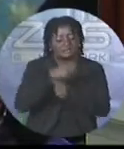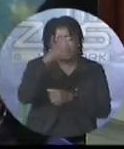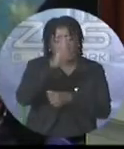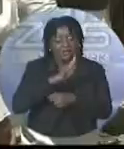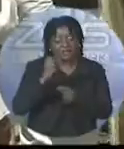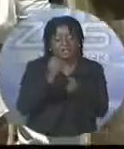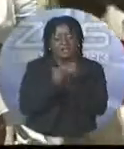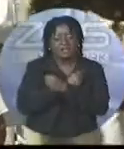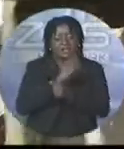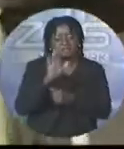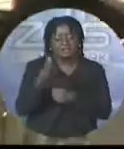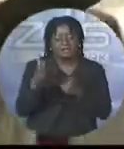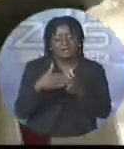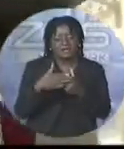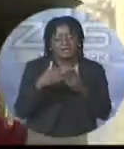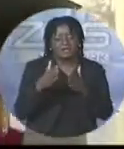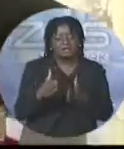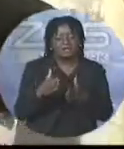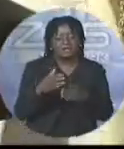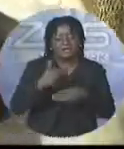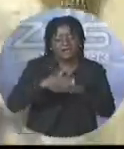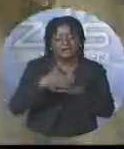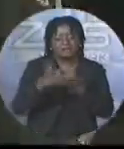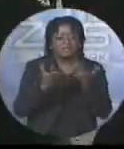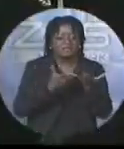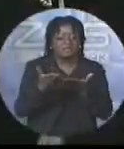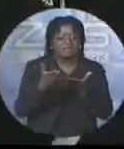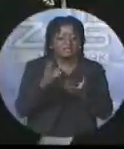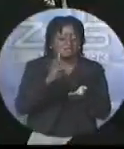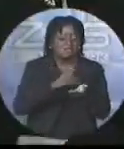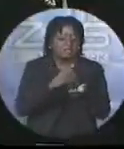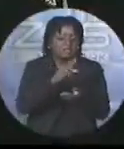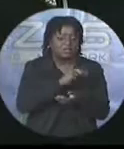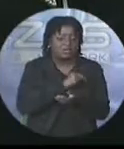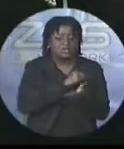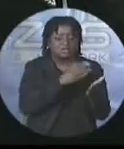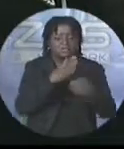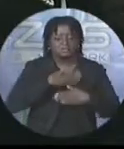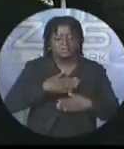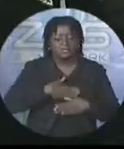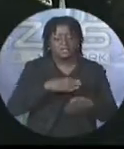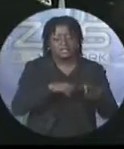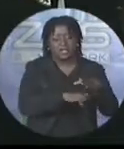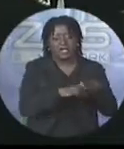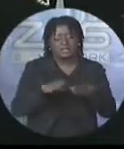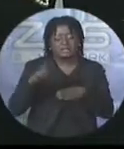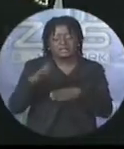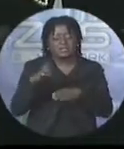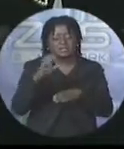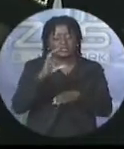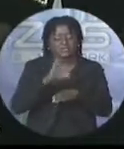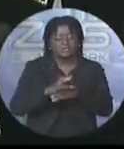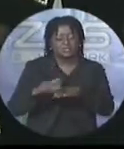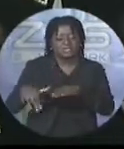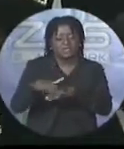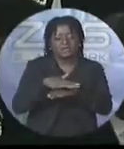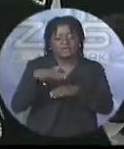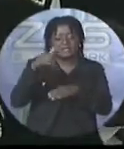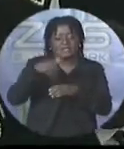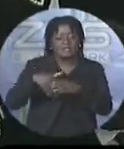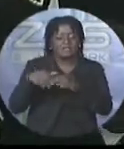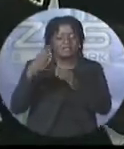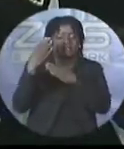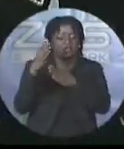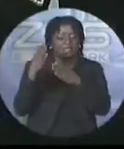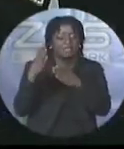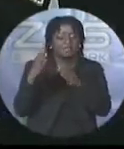Nothing else. Following the service, Dr. Nottage's remain exited the church draped in the Bahamian flag. A military guard